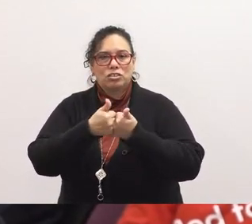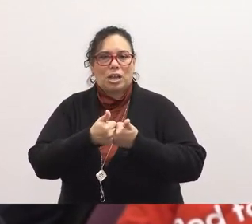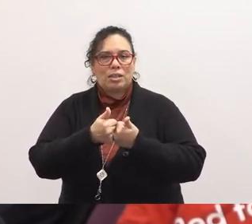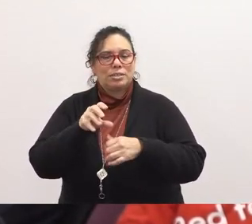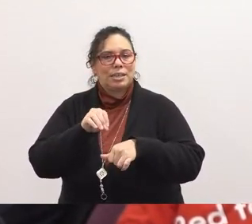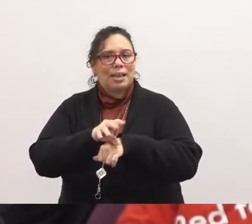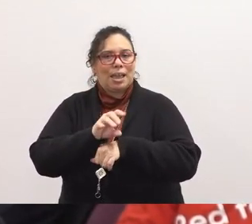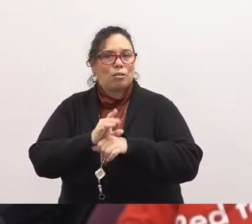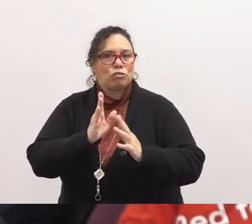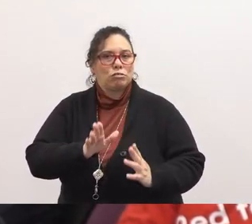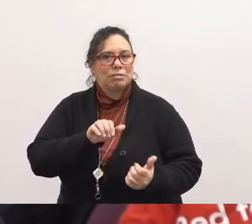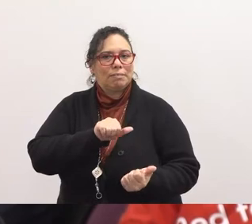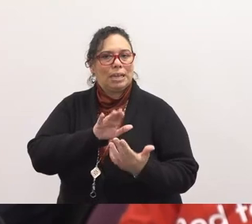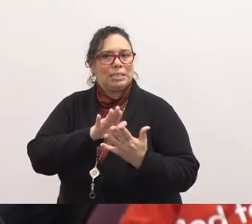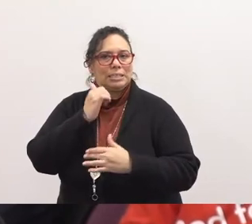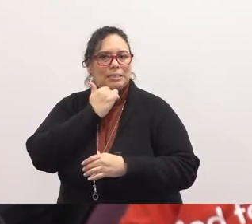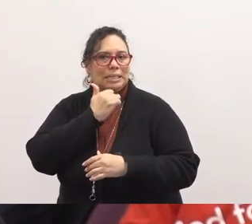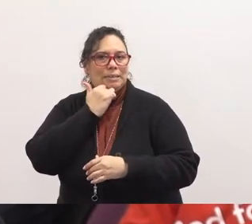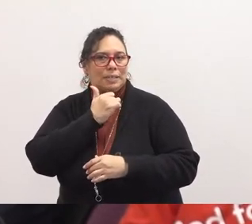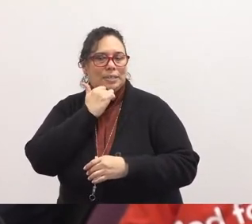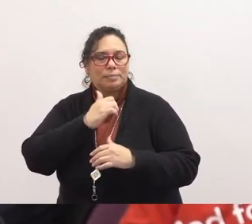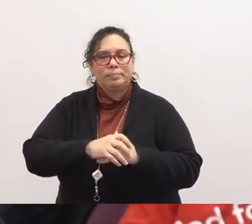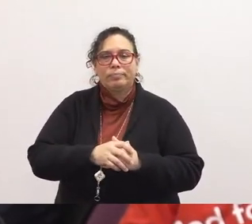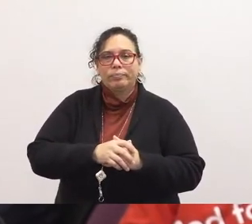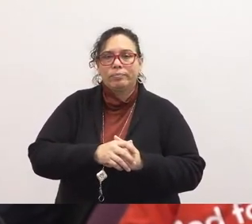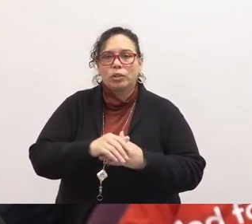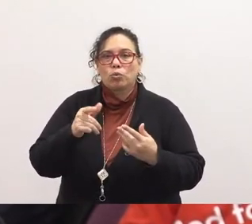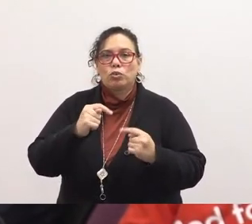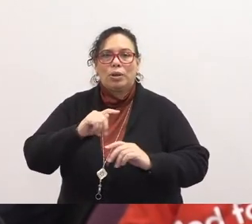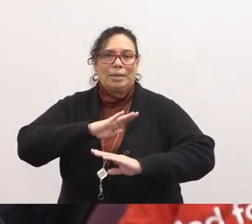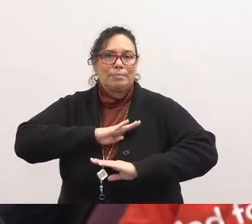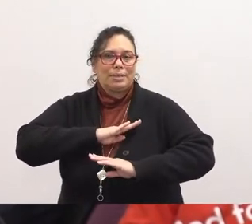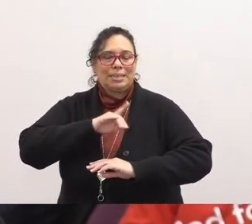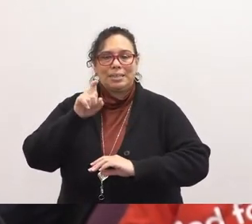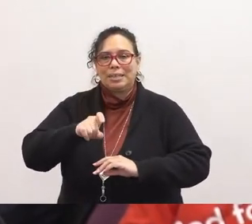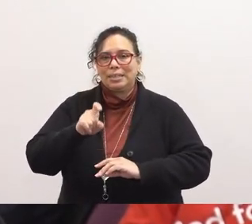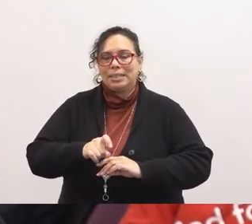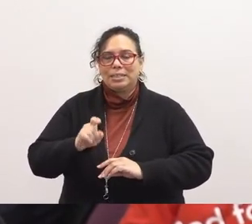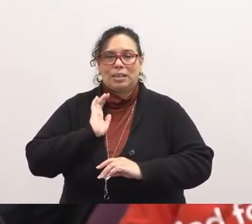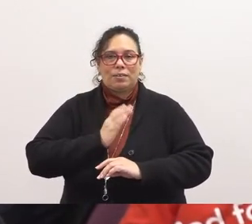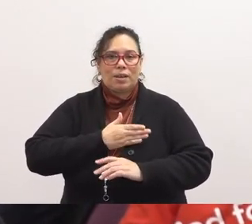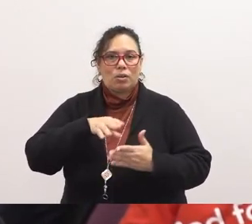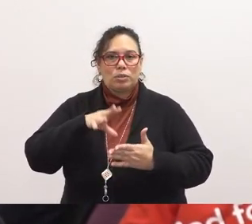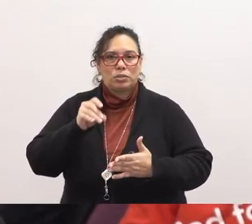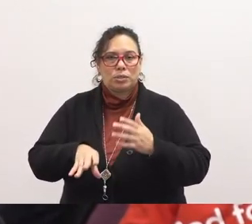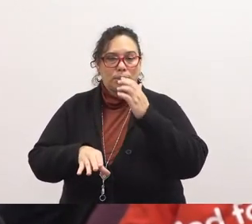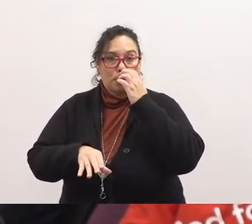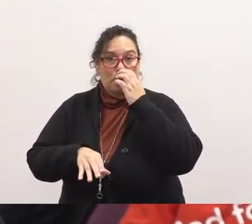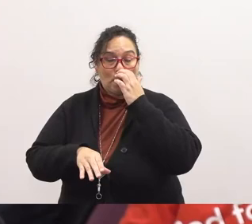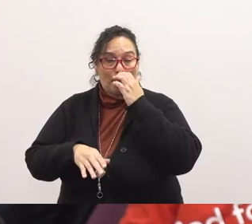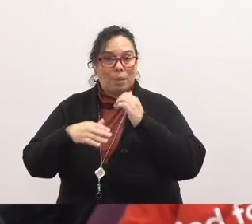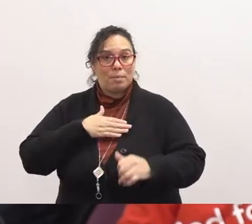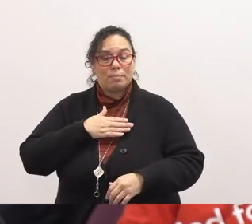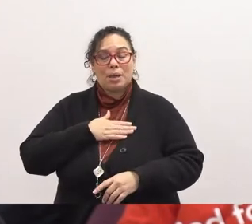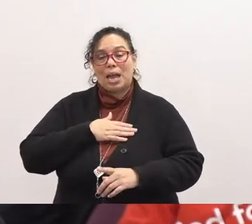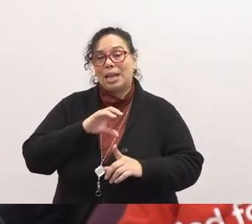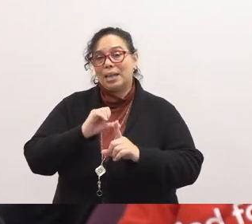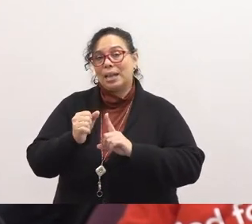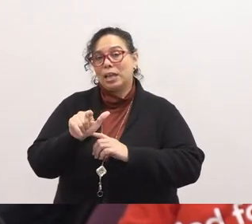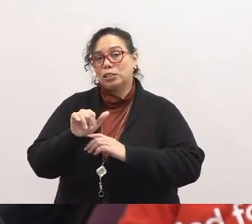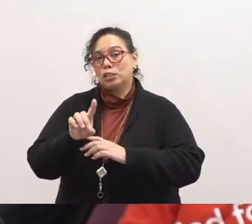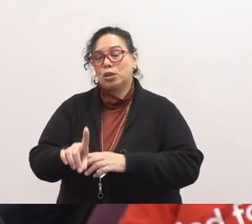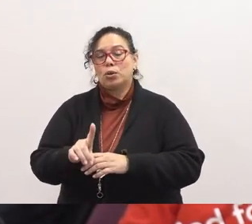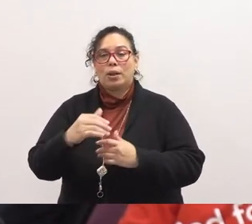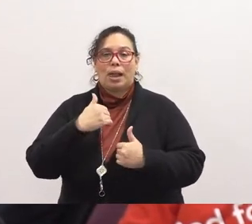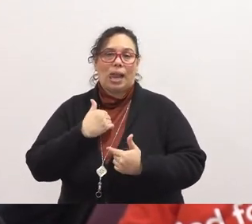counselors face in our daily duties as we try to meet the needs of our students. My student caseload includes students